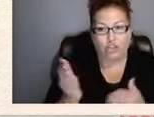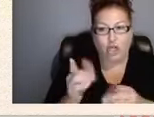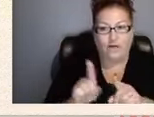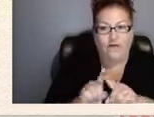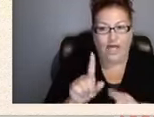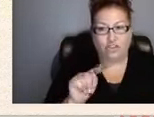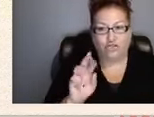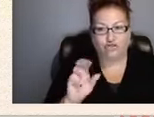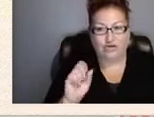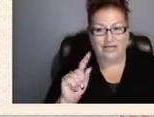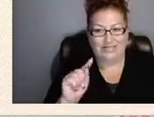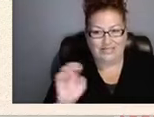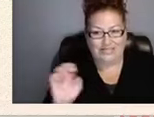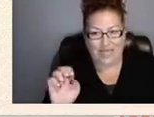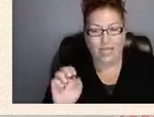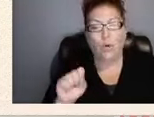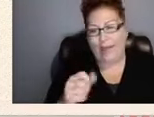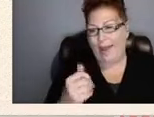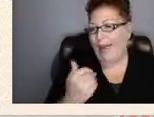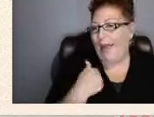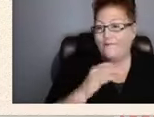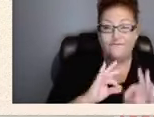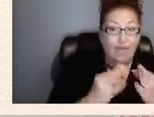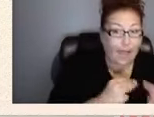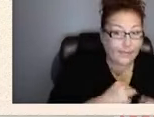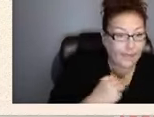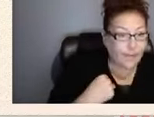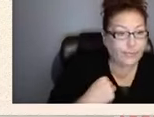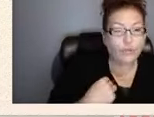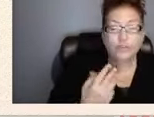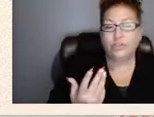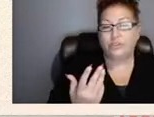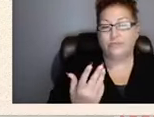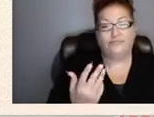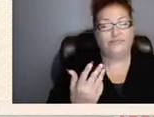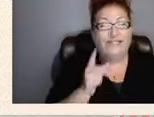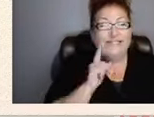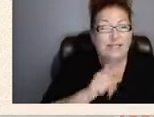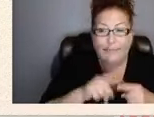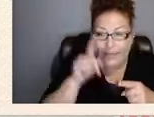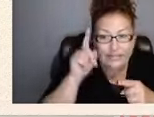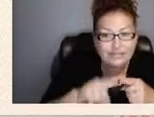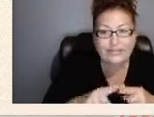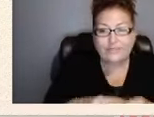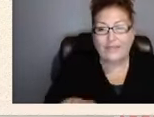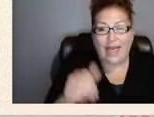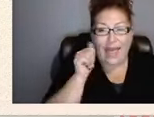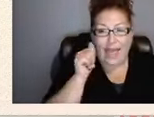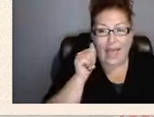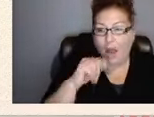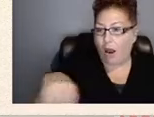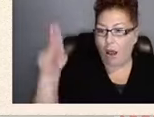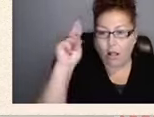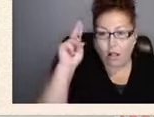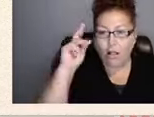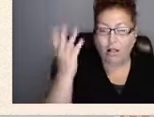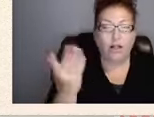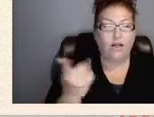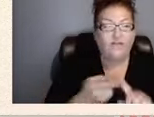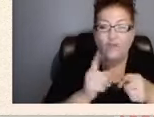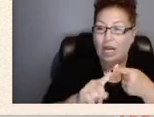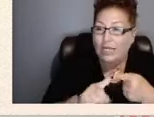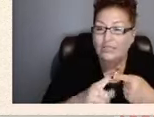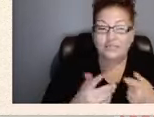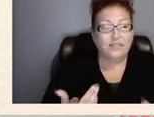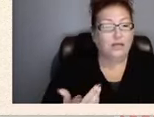have family, so of siblings, aunts and uncles, friends,